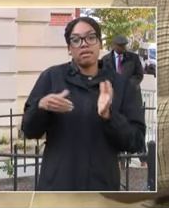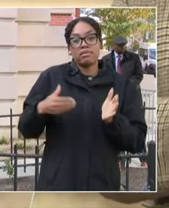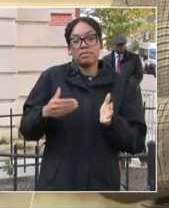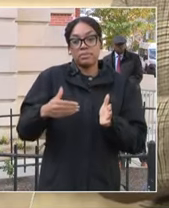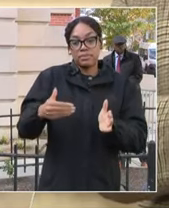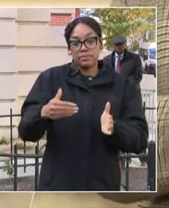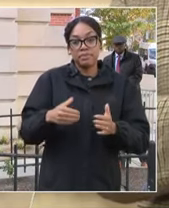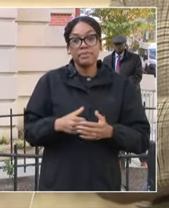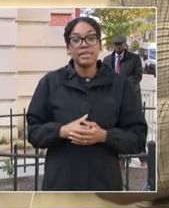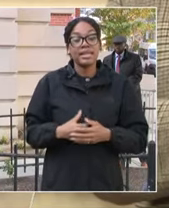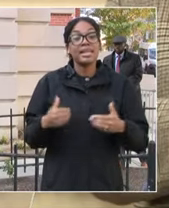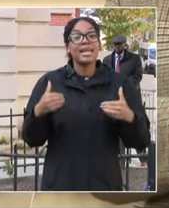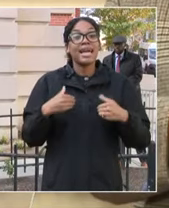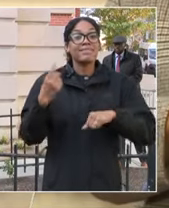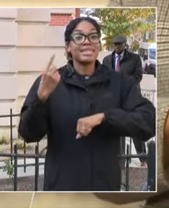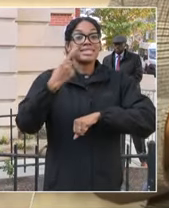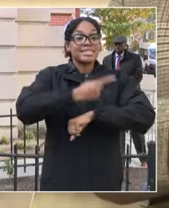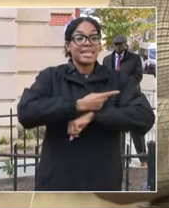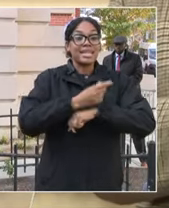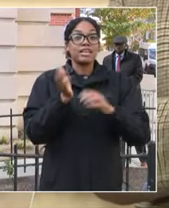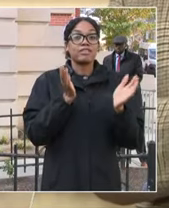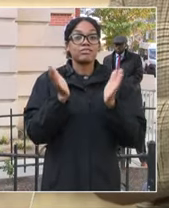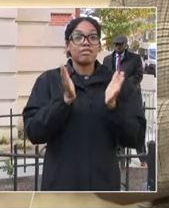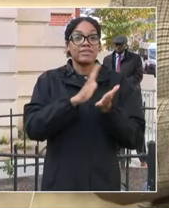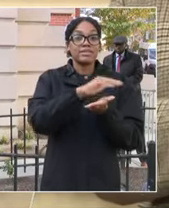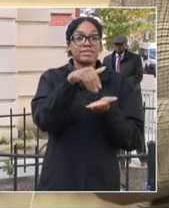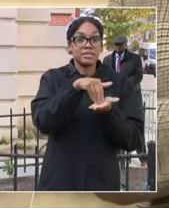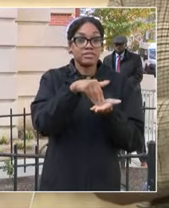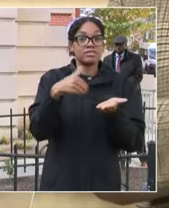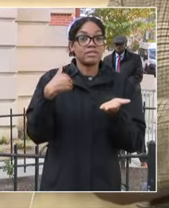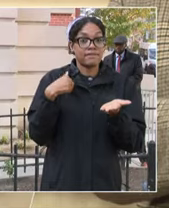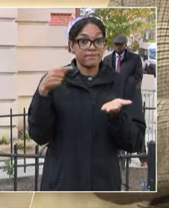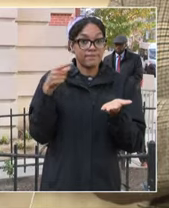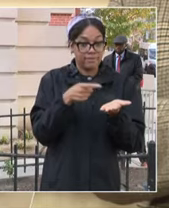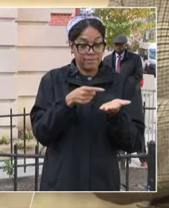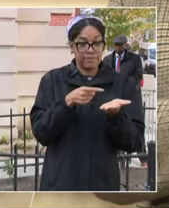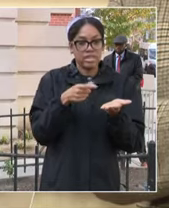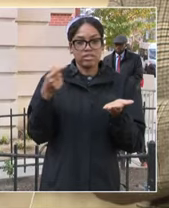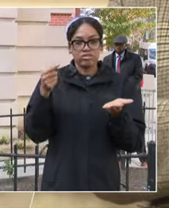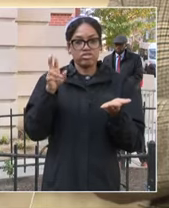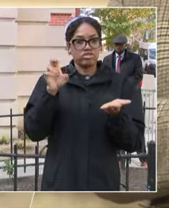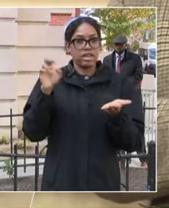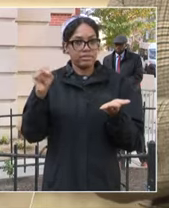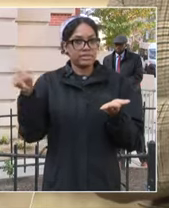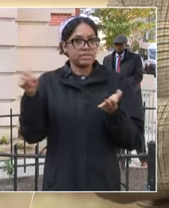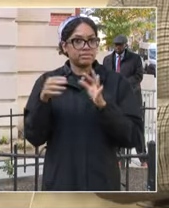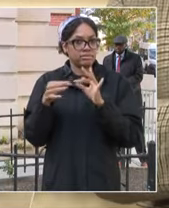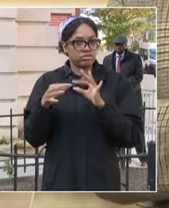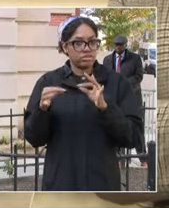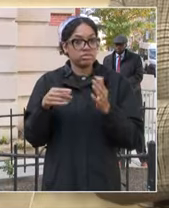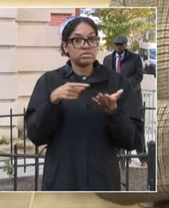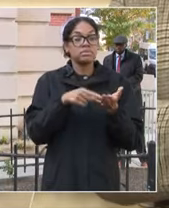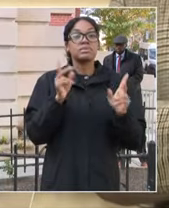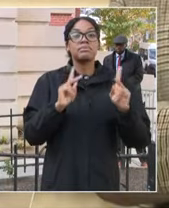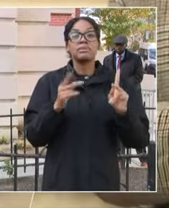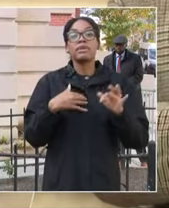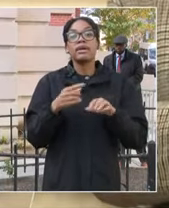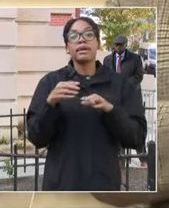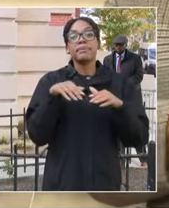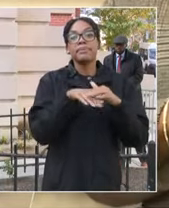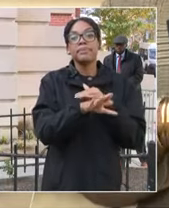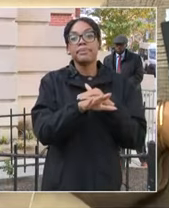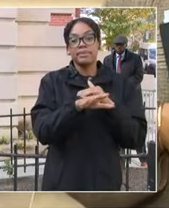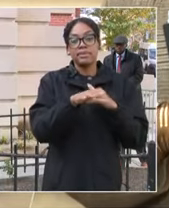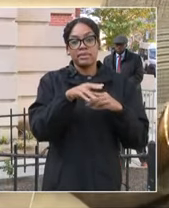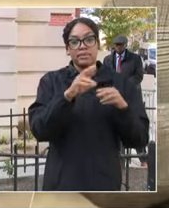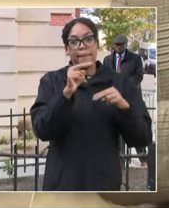downtown day services centers that Jaron told us about, where people can go and stay warm during the day, access